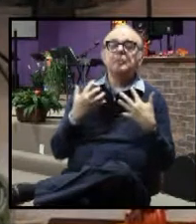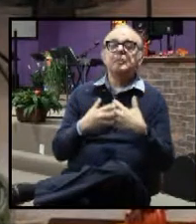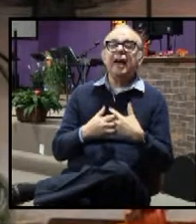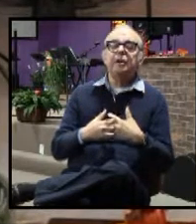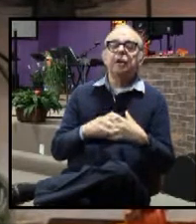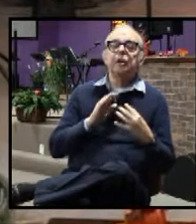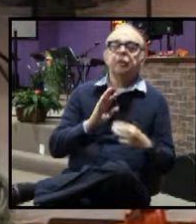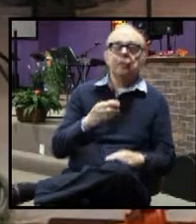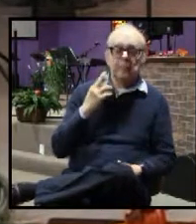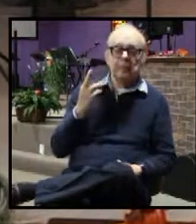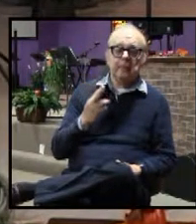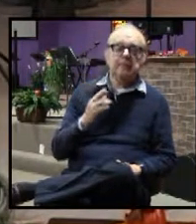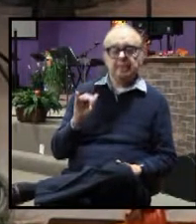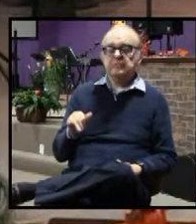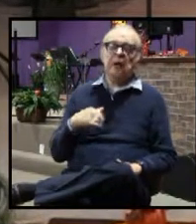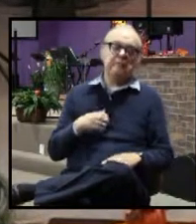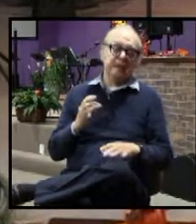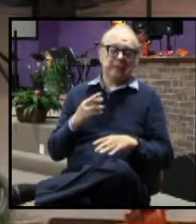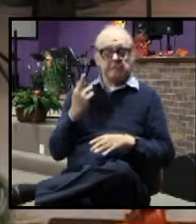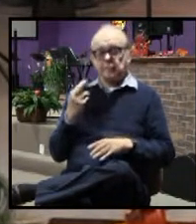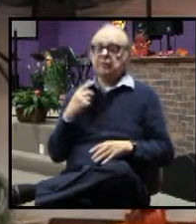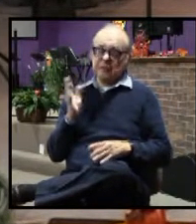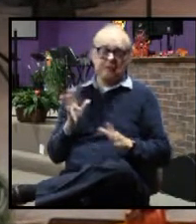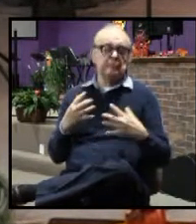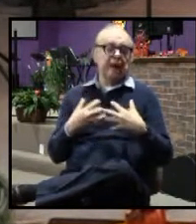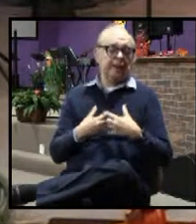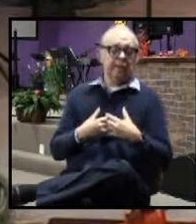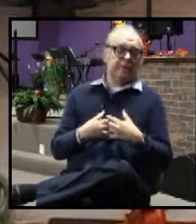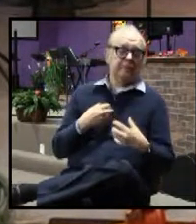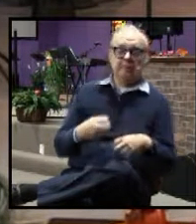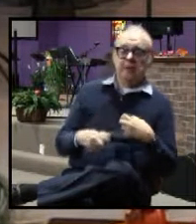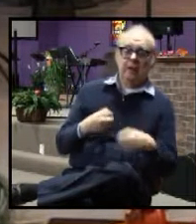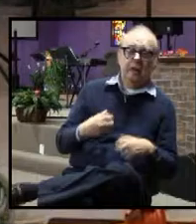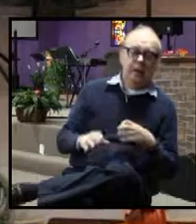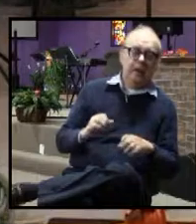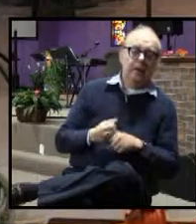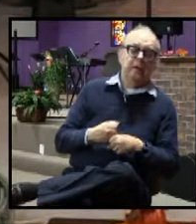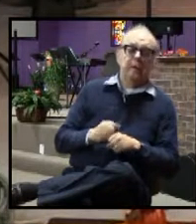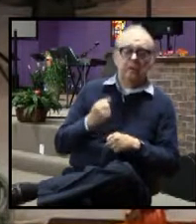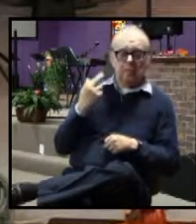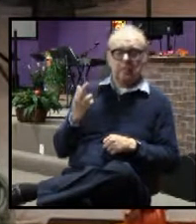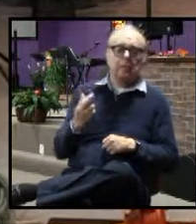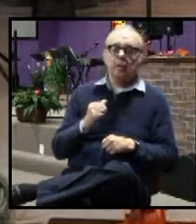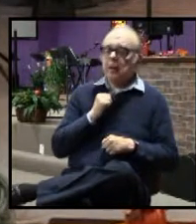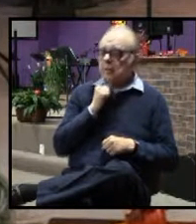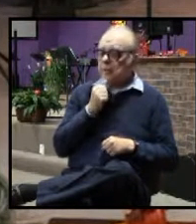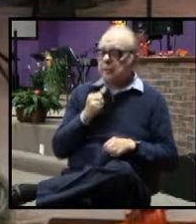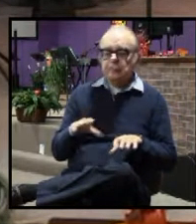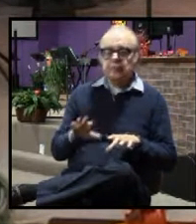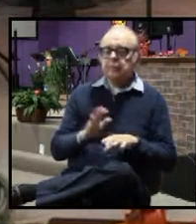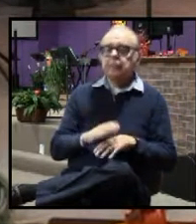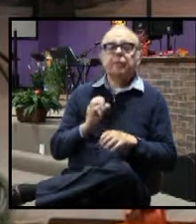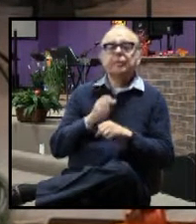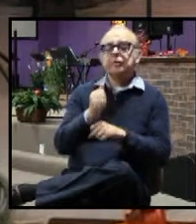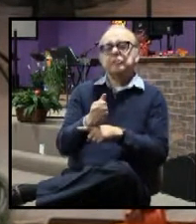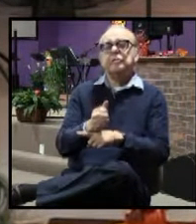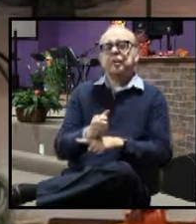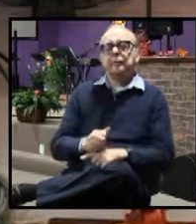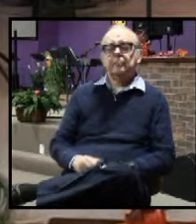fit your purpose? Well, yeah, if I make the purpose, they will. But the problem is, how can you make the purpose because you didn't do the